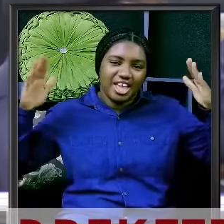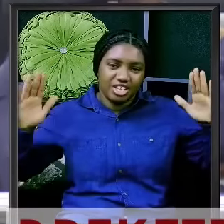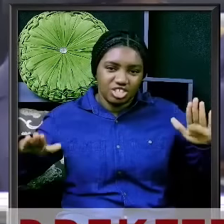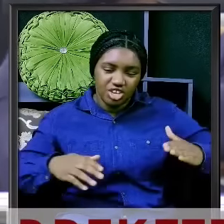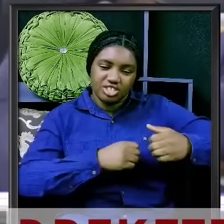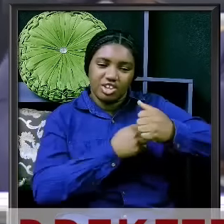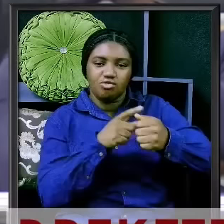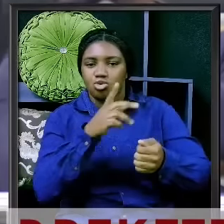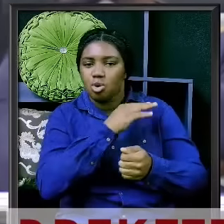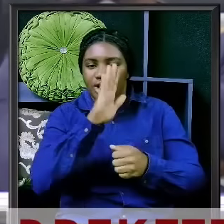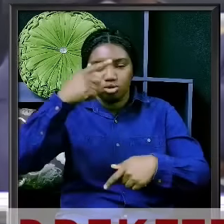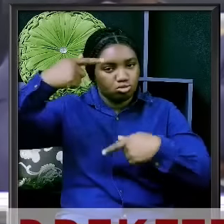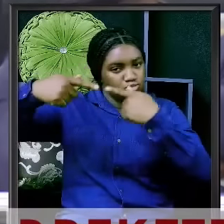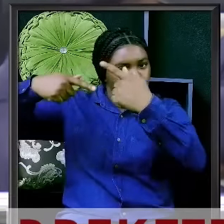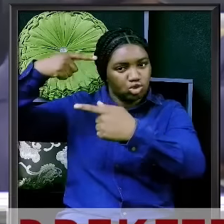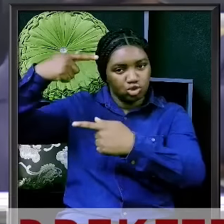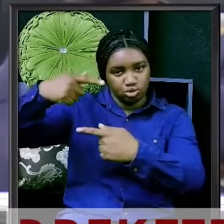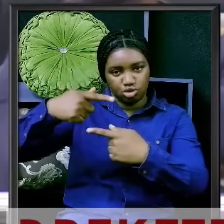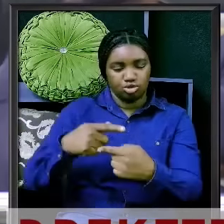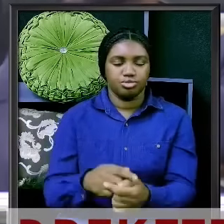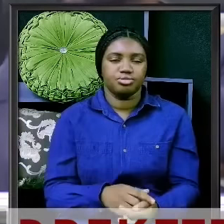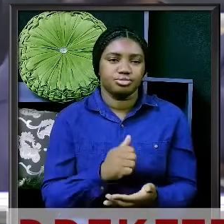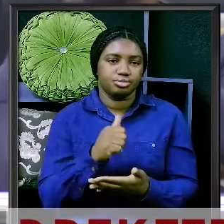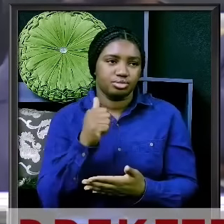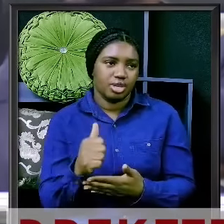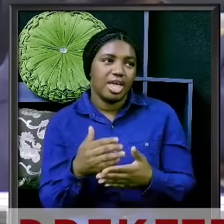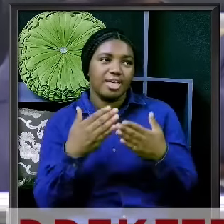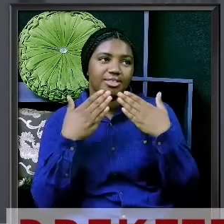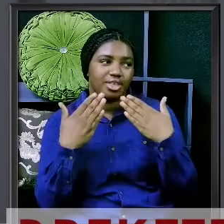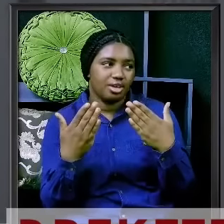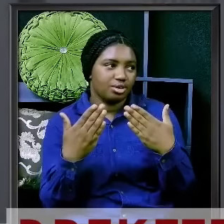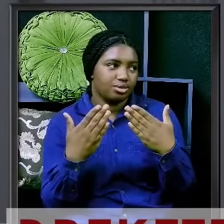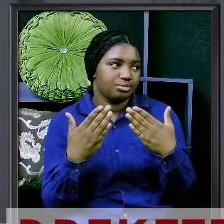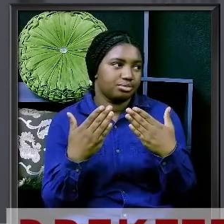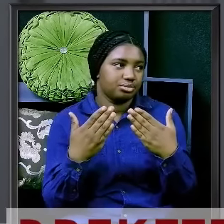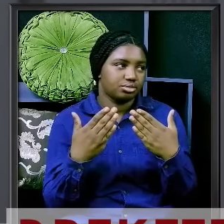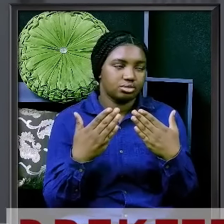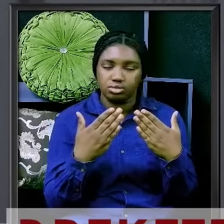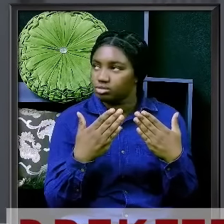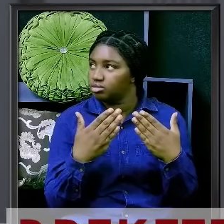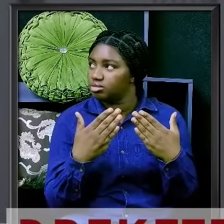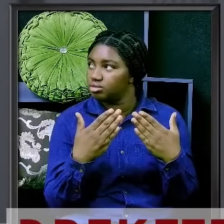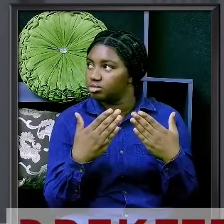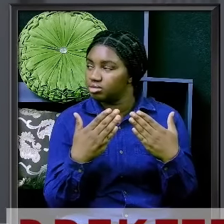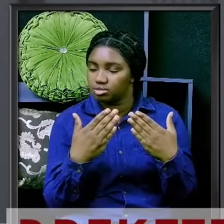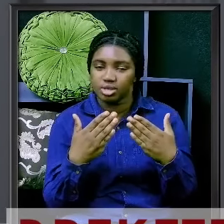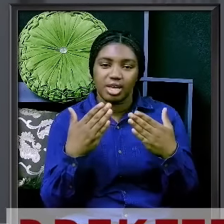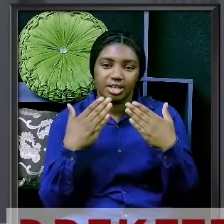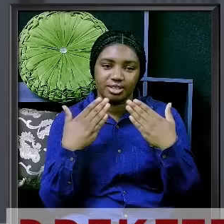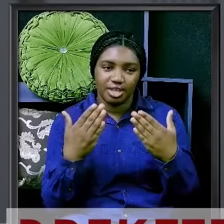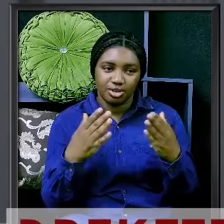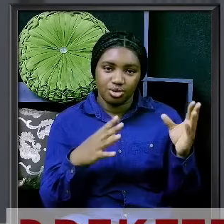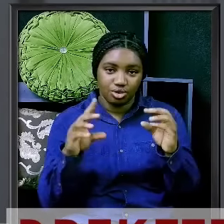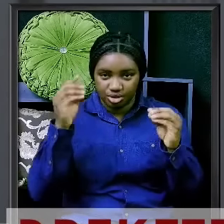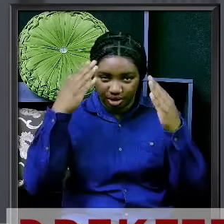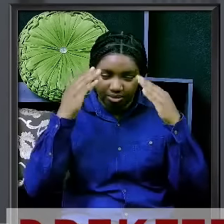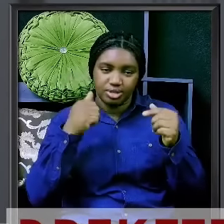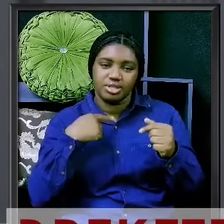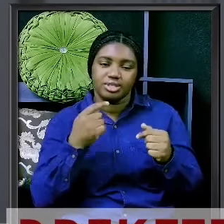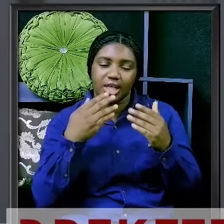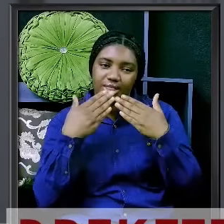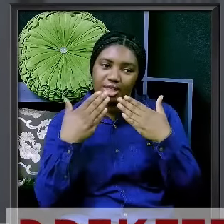you and your generation. Amen. Thank you, Auntie Maria. Yes, sir. Oh, no, thank you very much for